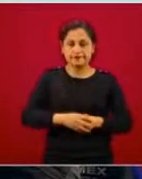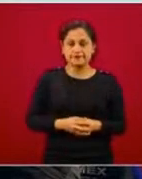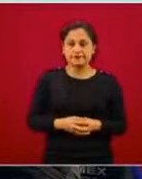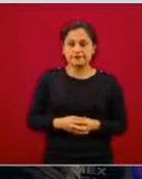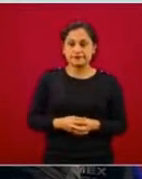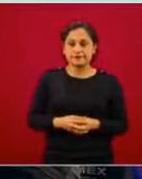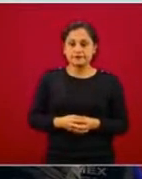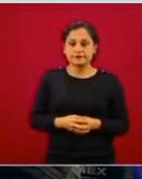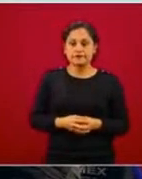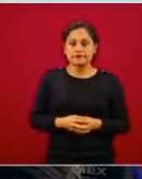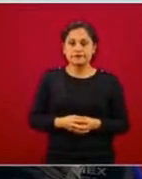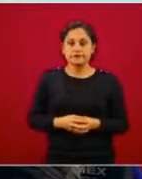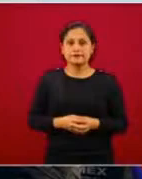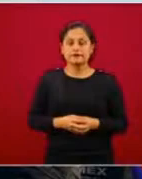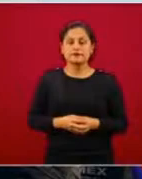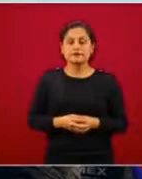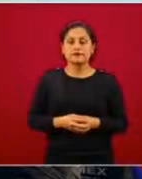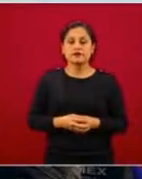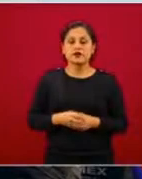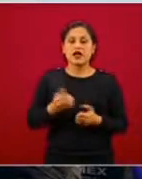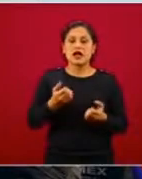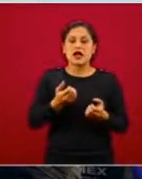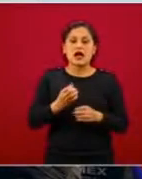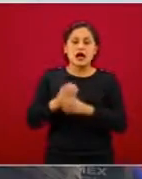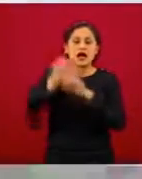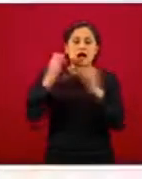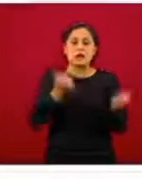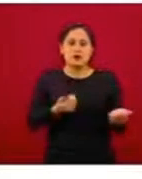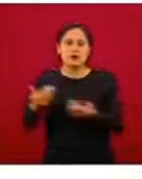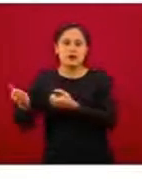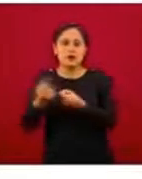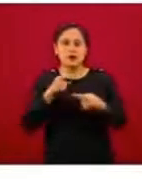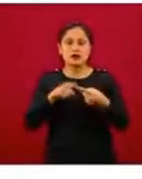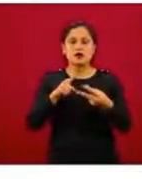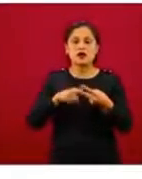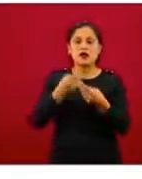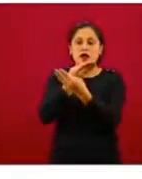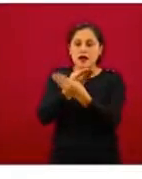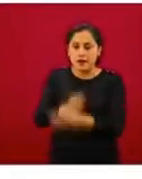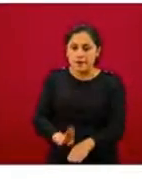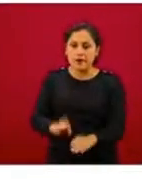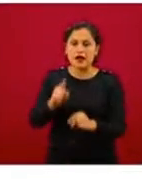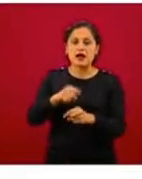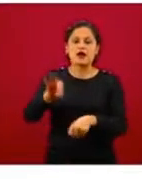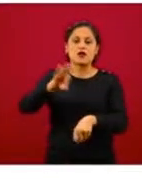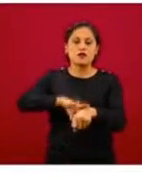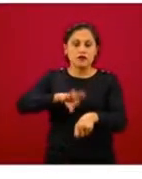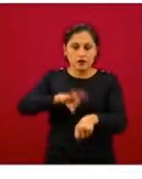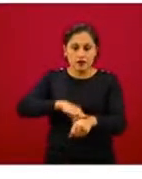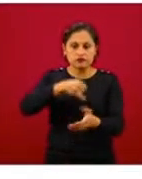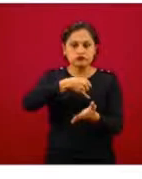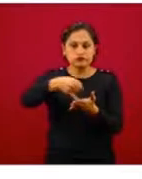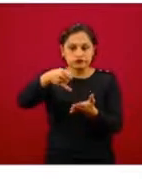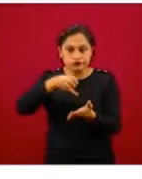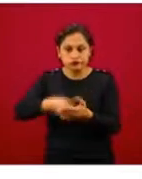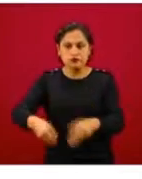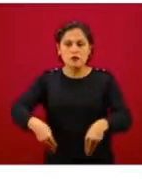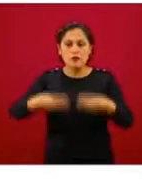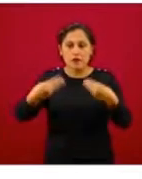this. Now, banks, the pharmaceutical industry,